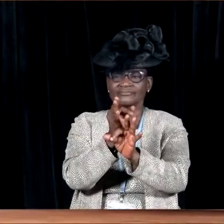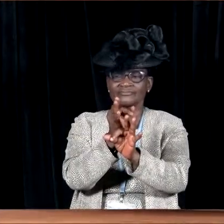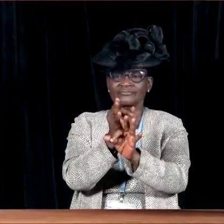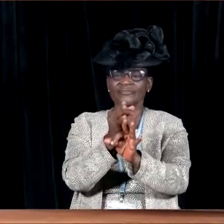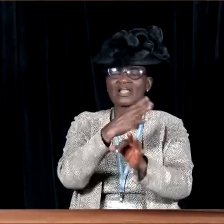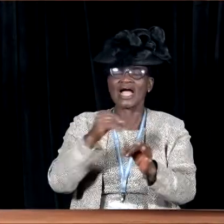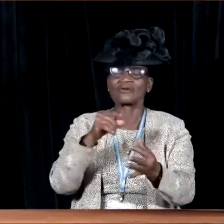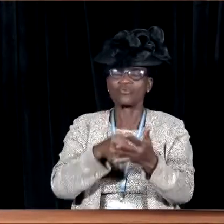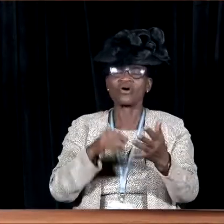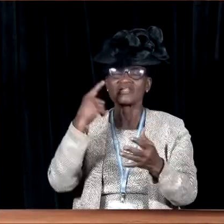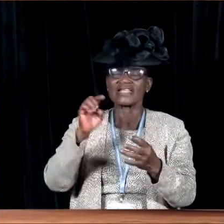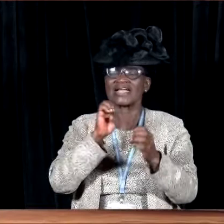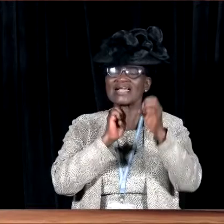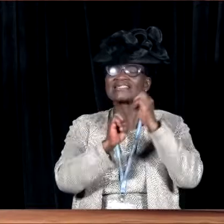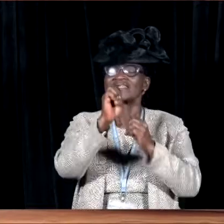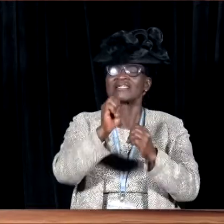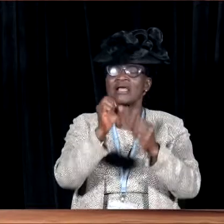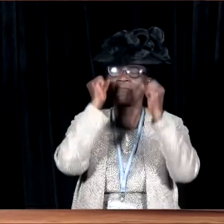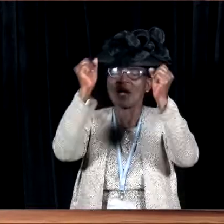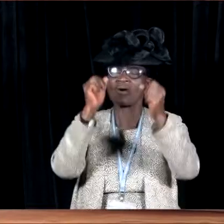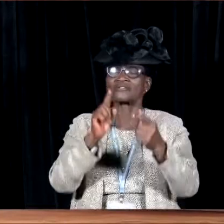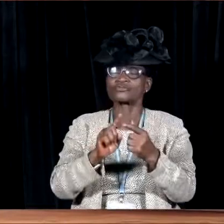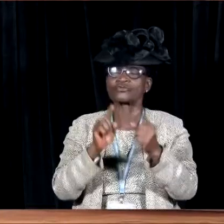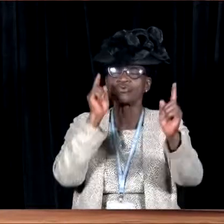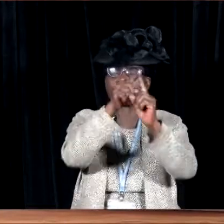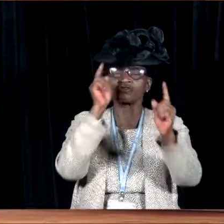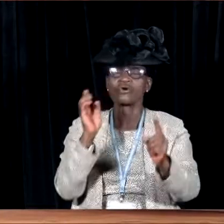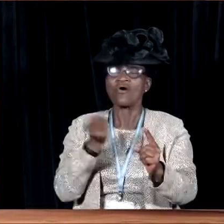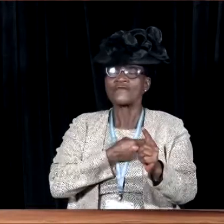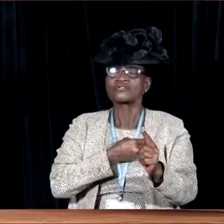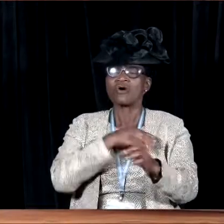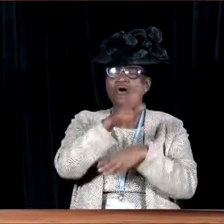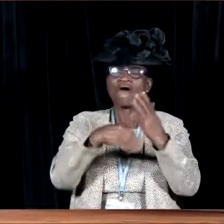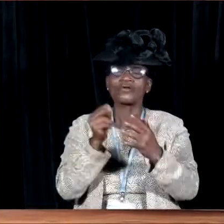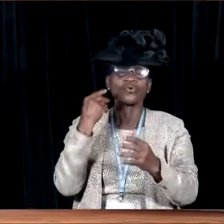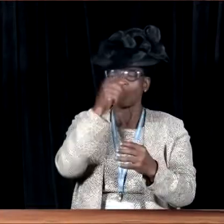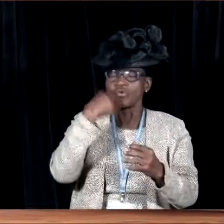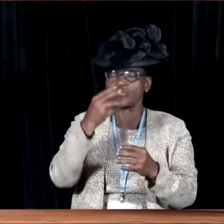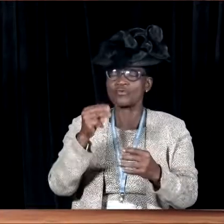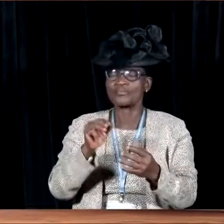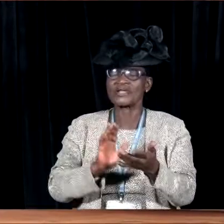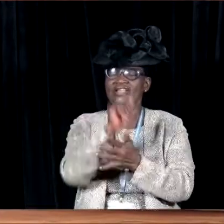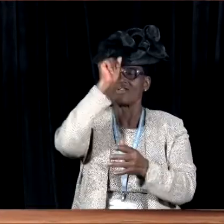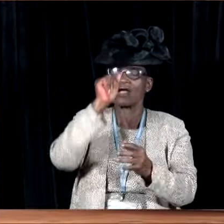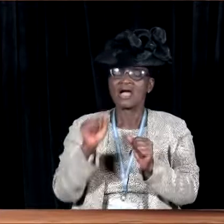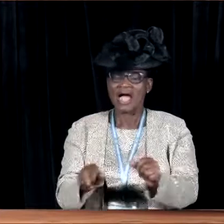and what is the exceeding greatness of his power to us ward who believe, according to the